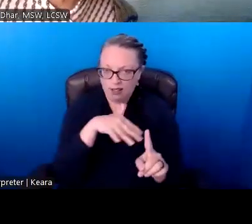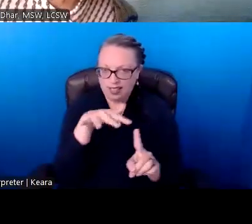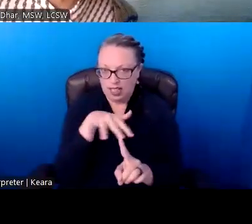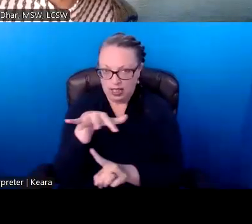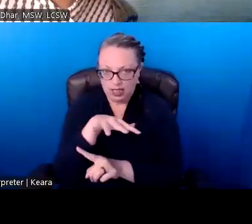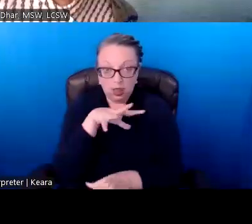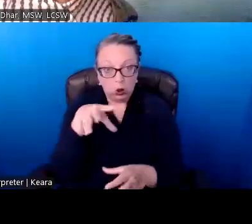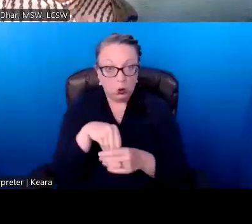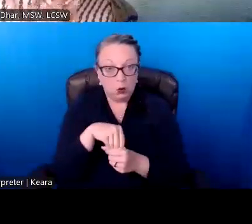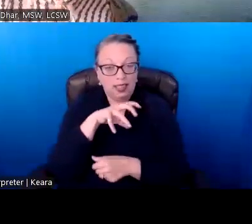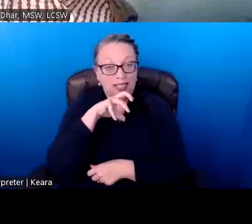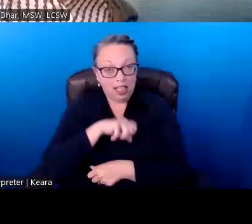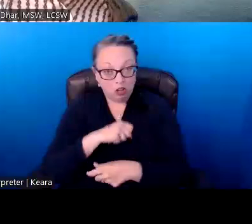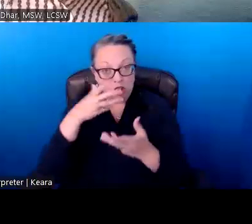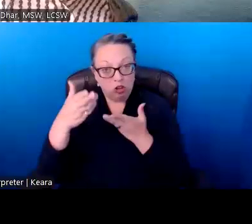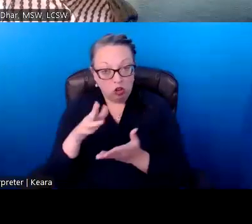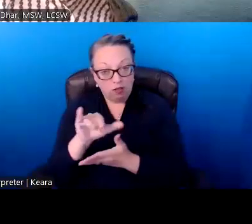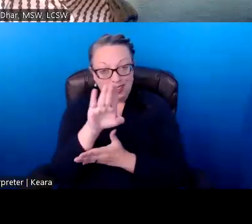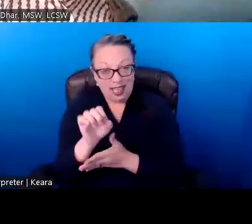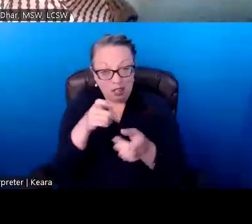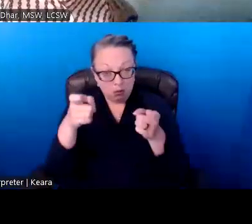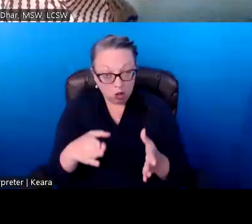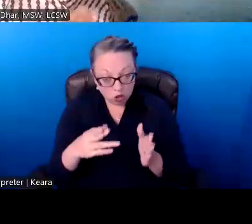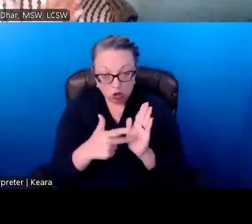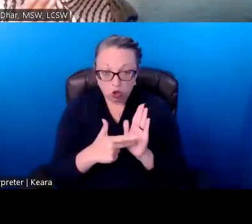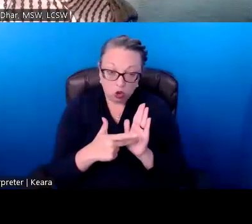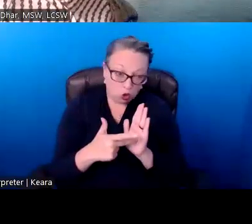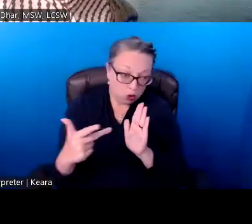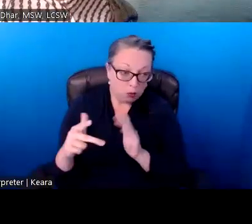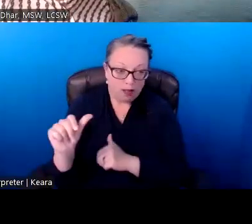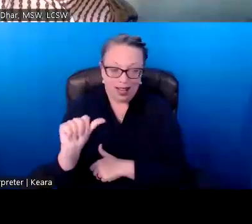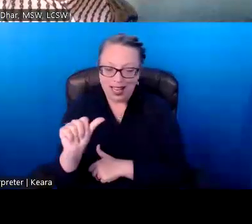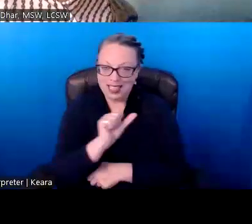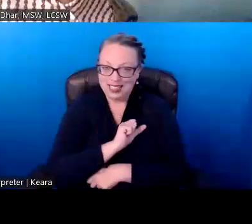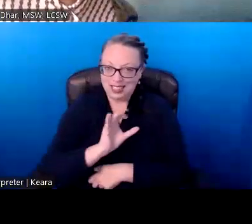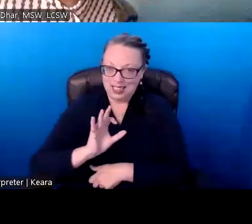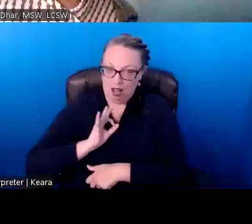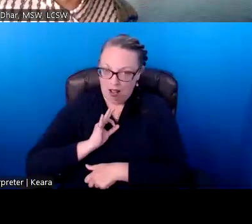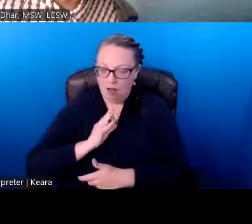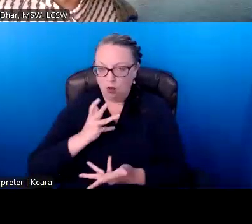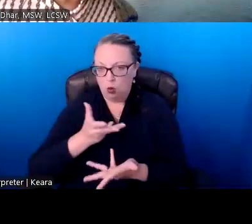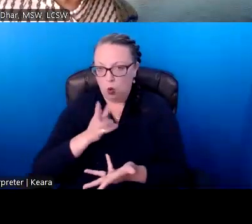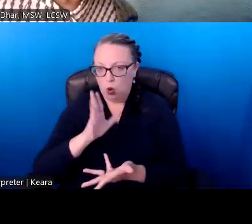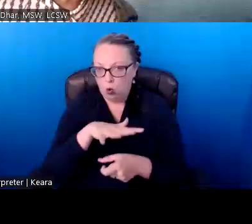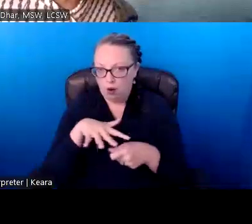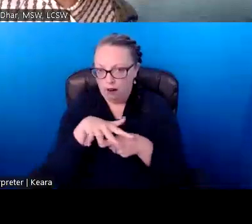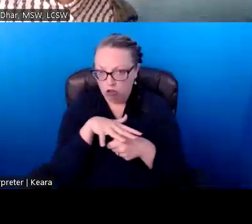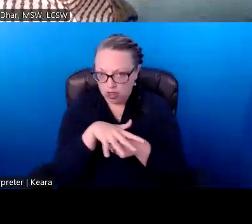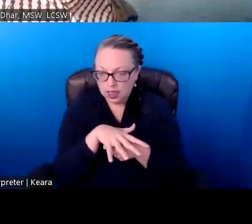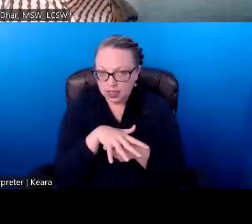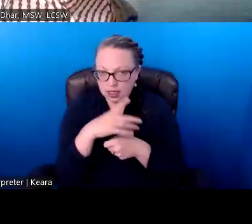case managers, AAA staff, who work in your area agencies of